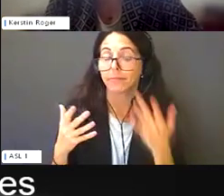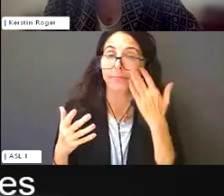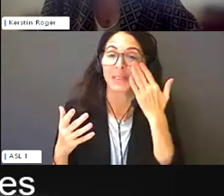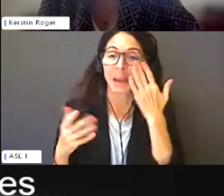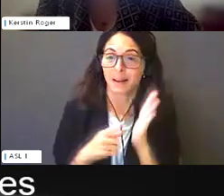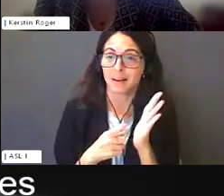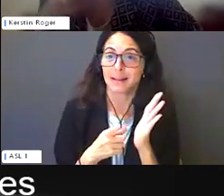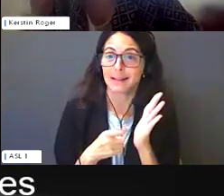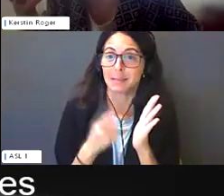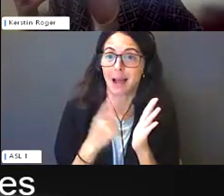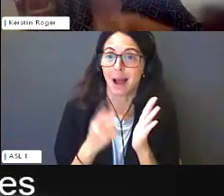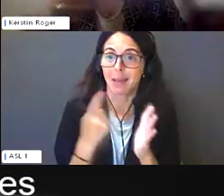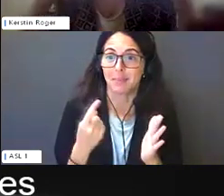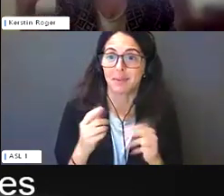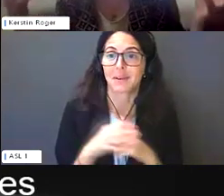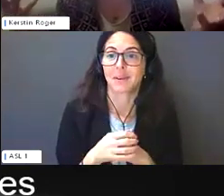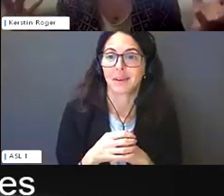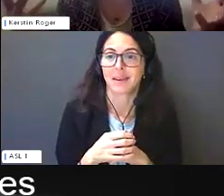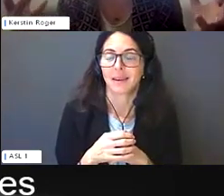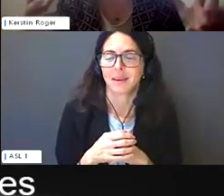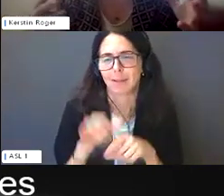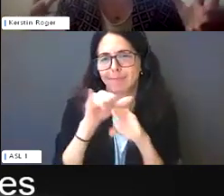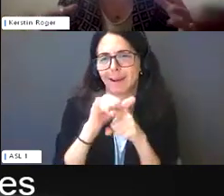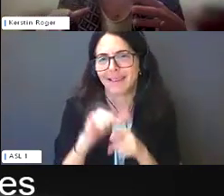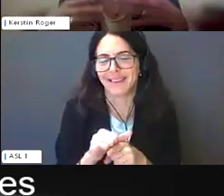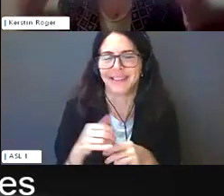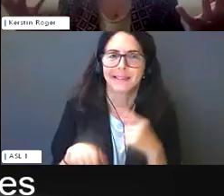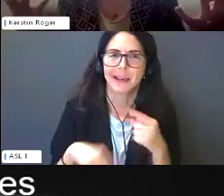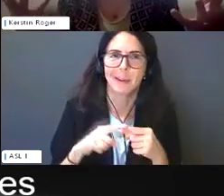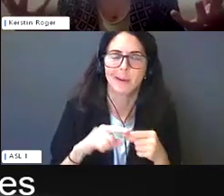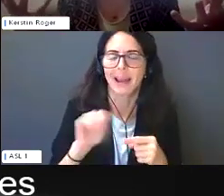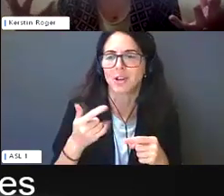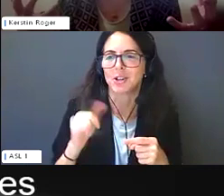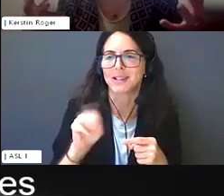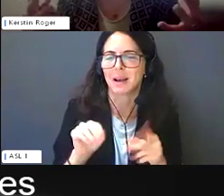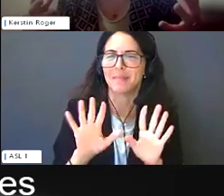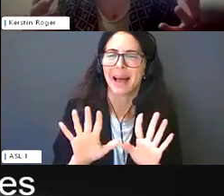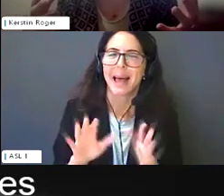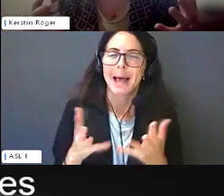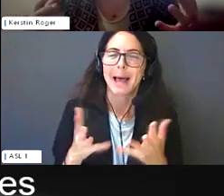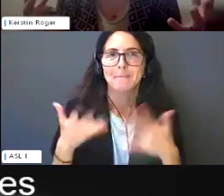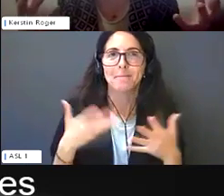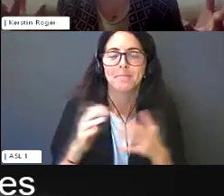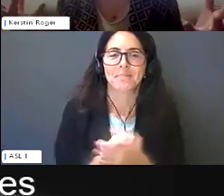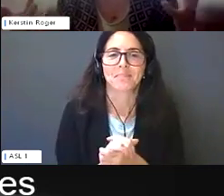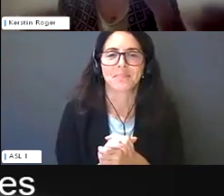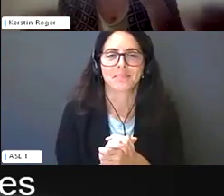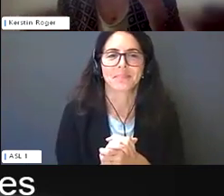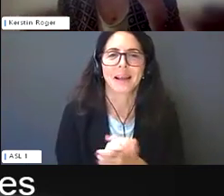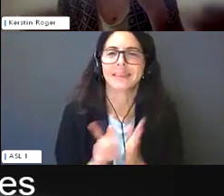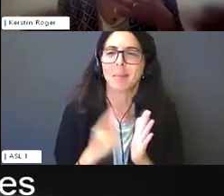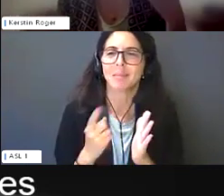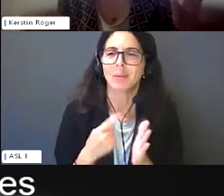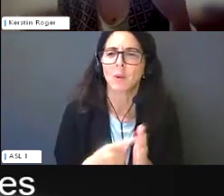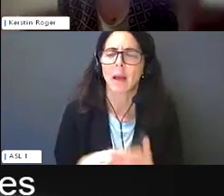being paternalizing, or there's different terms around ageism as well, where we're kind of trying to tell the older